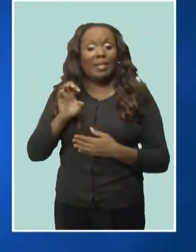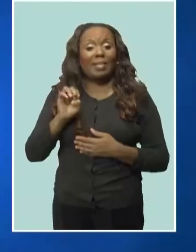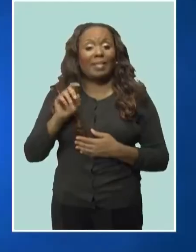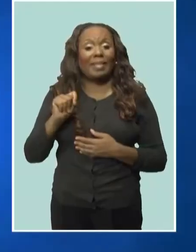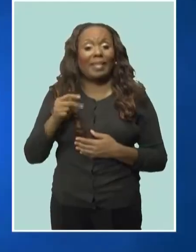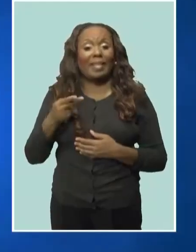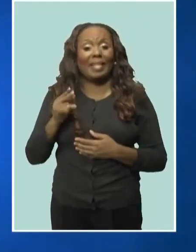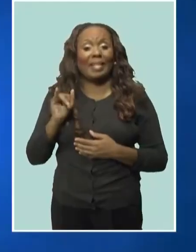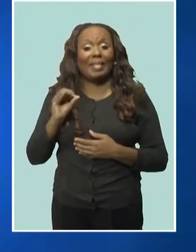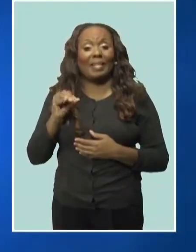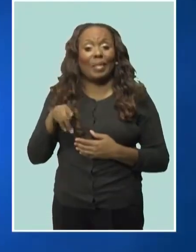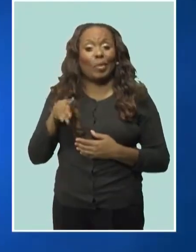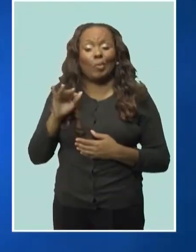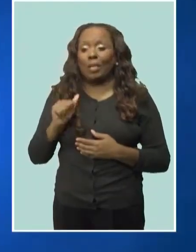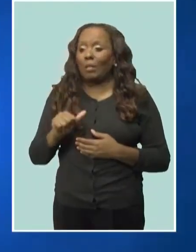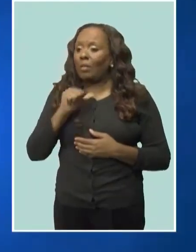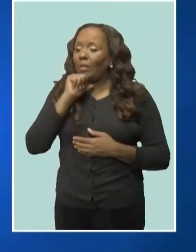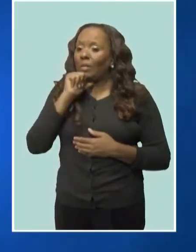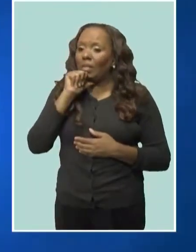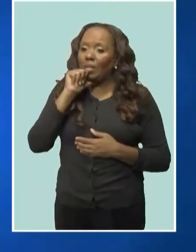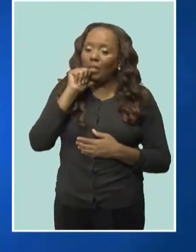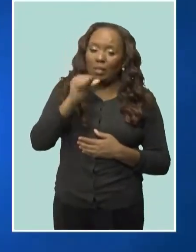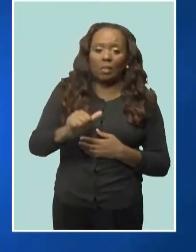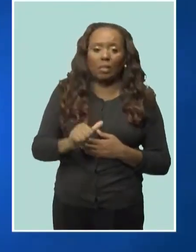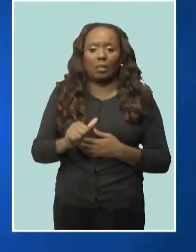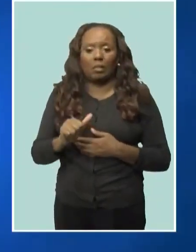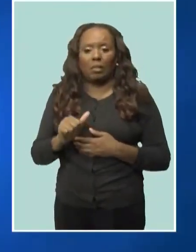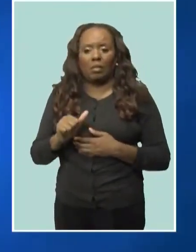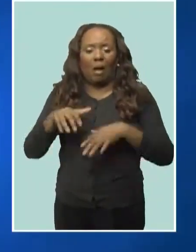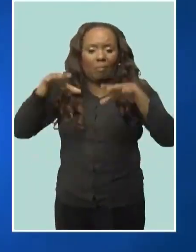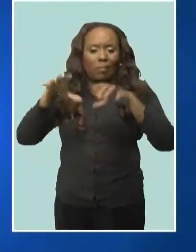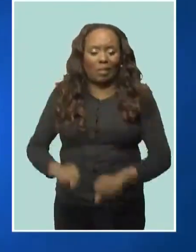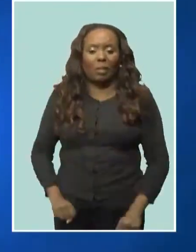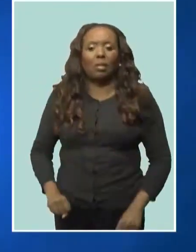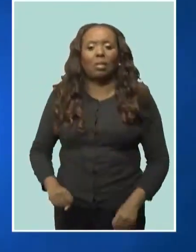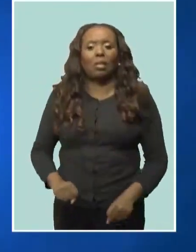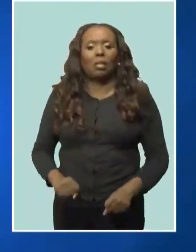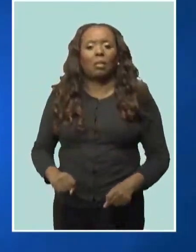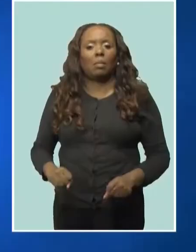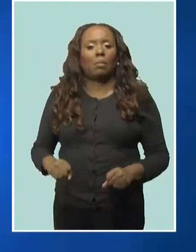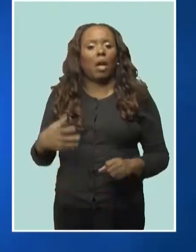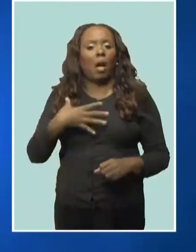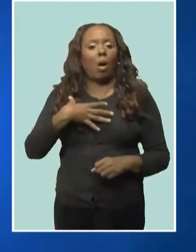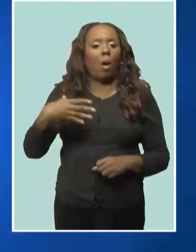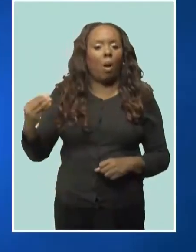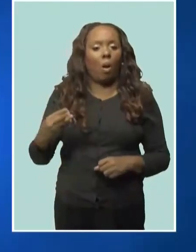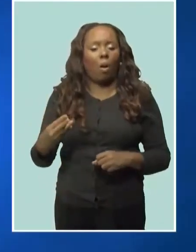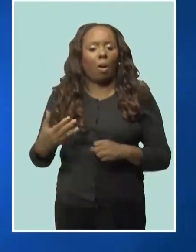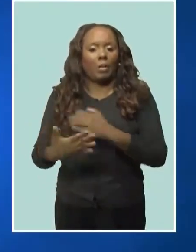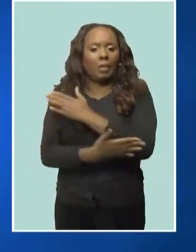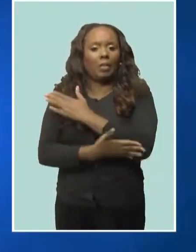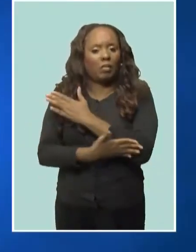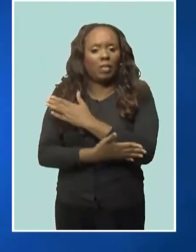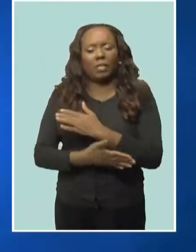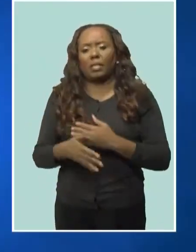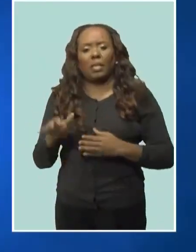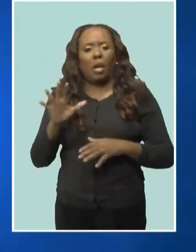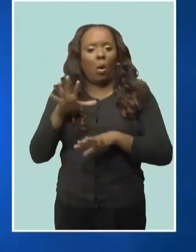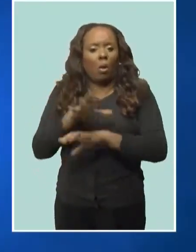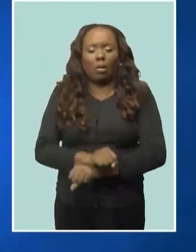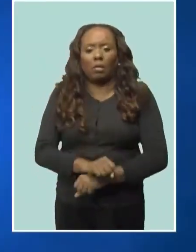was a major decision of courage, but a major decision of wanting to shape their